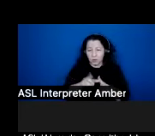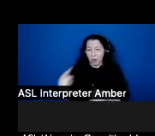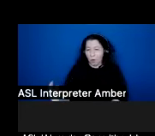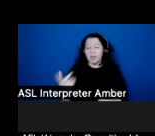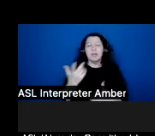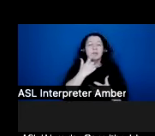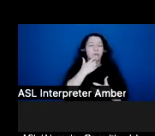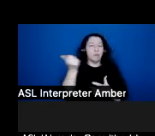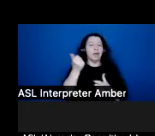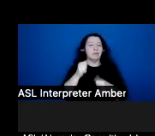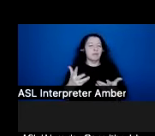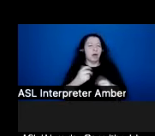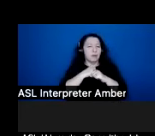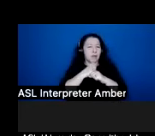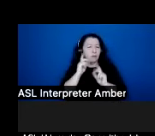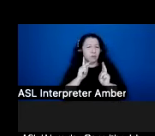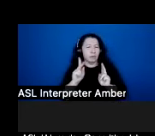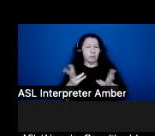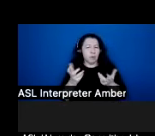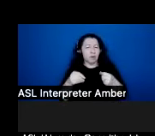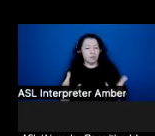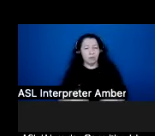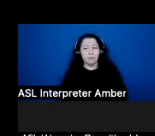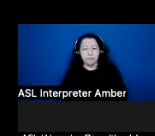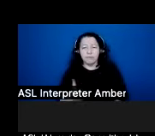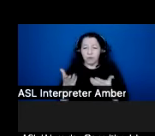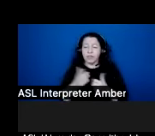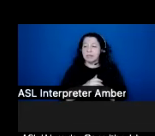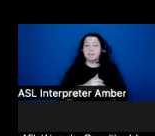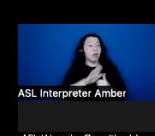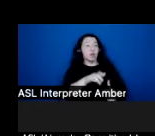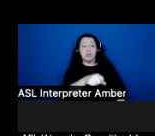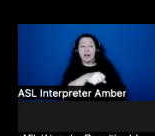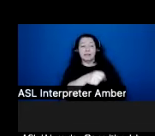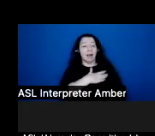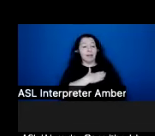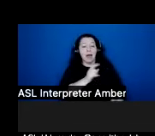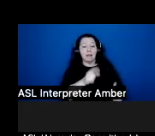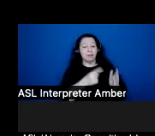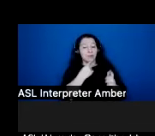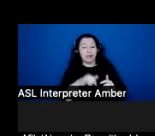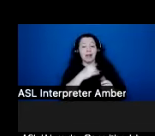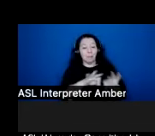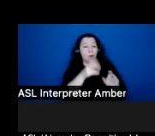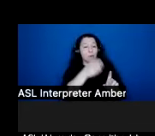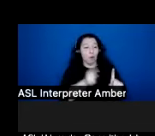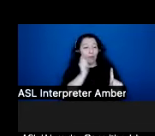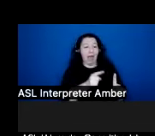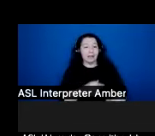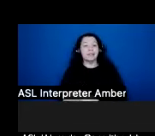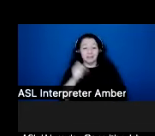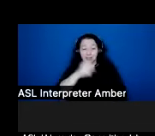Yes, and I'm so glad she brought that up, because that is the important part. And that is why it's really